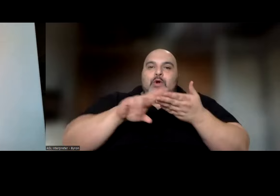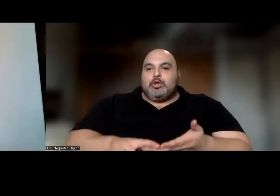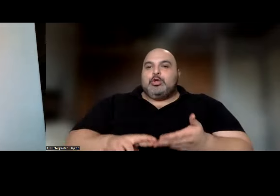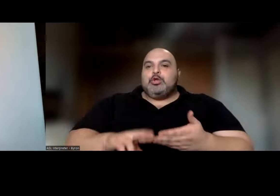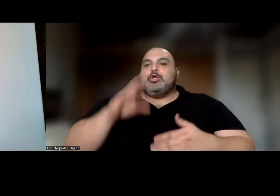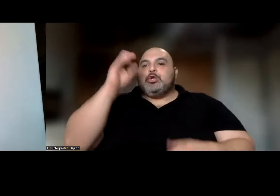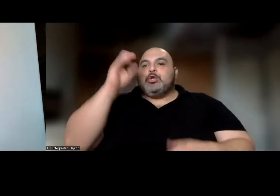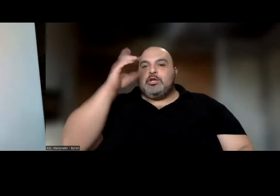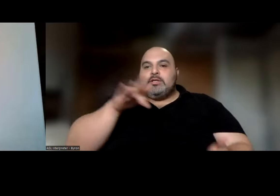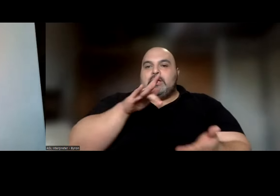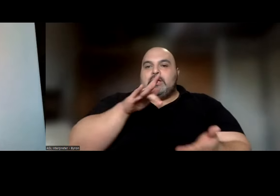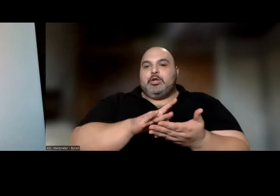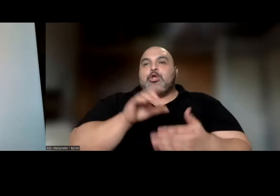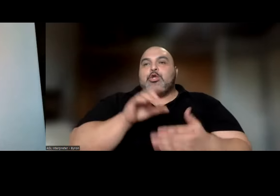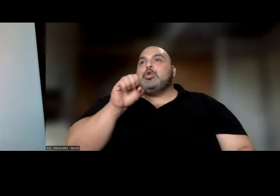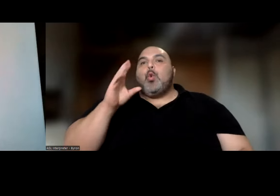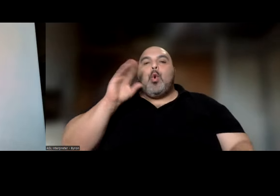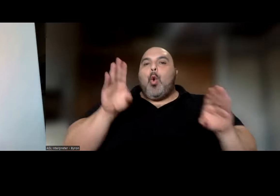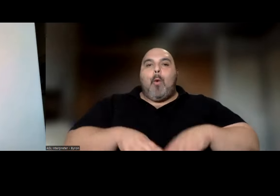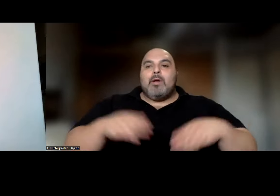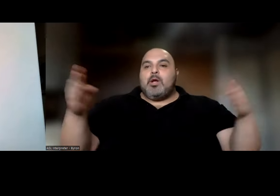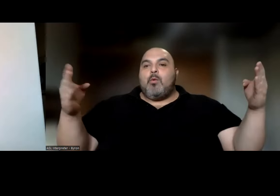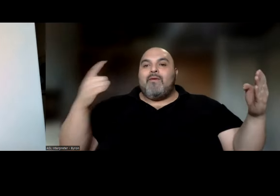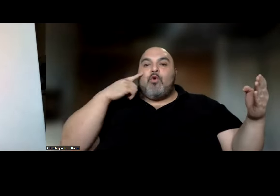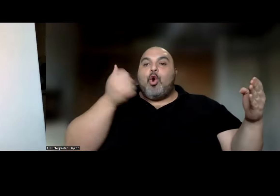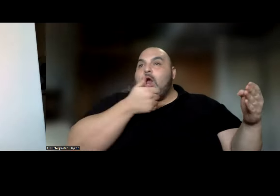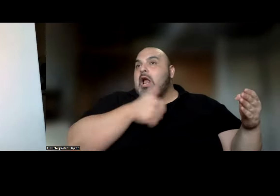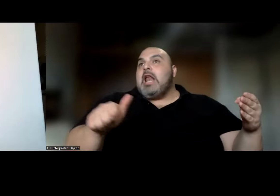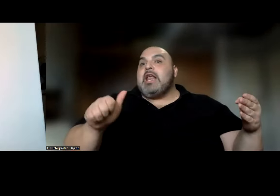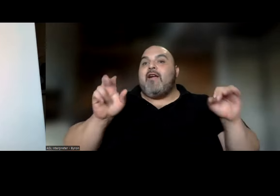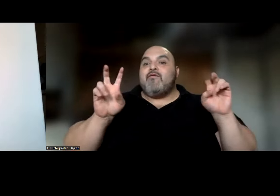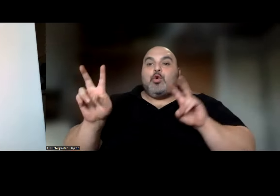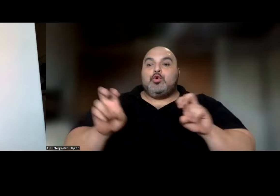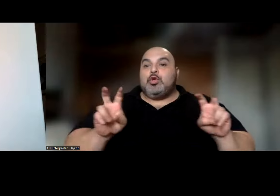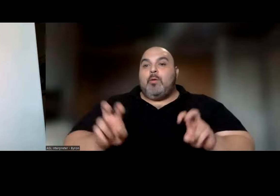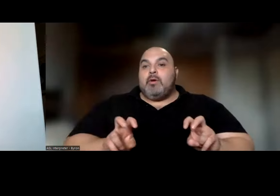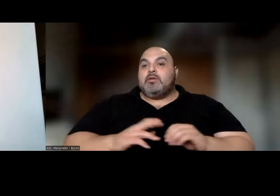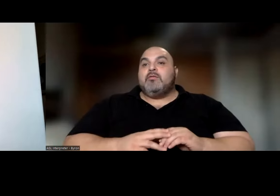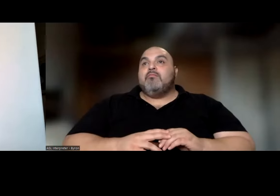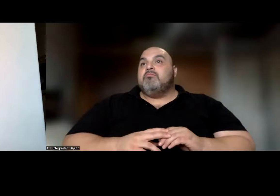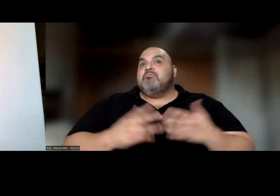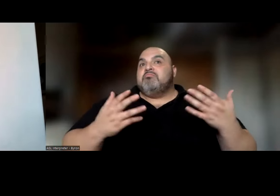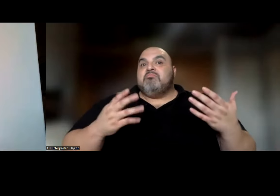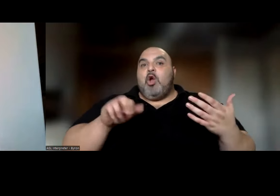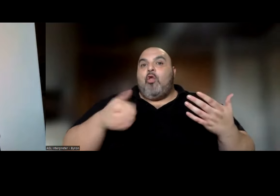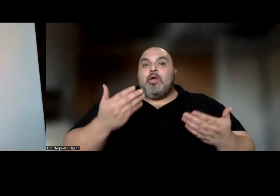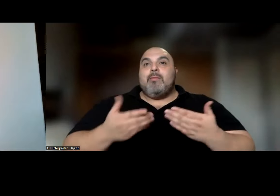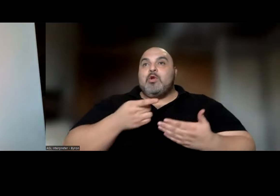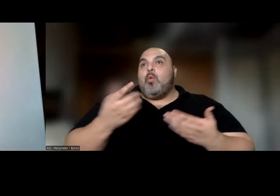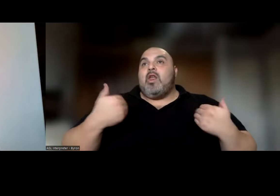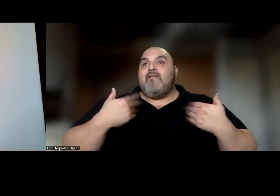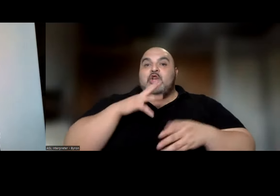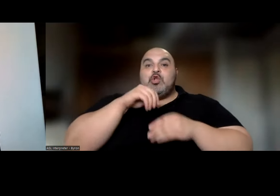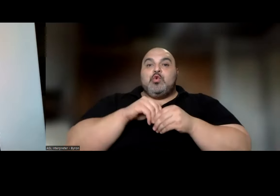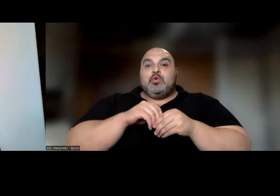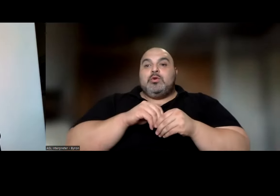dementia research centers. So just opening it up for any of those topics, as well as others that you might want to have included